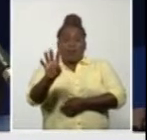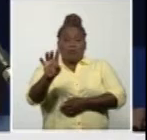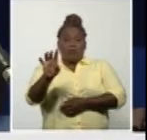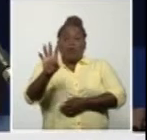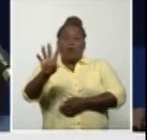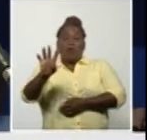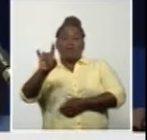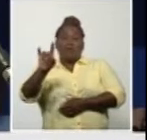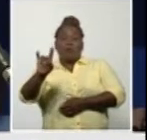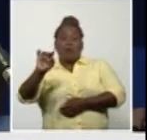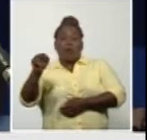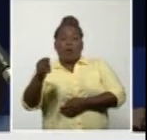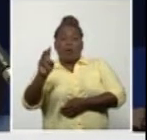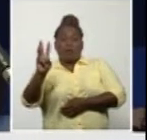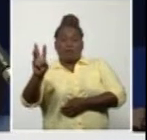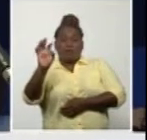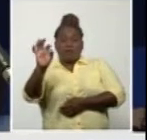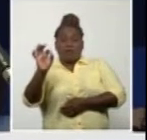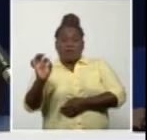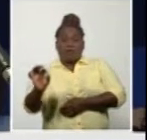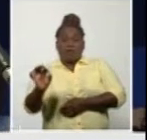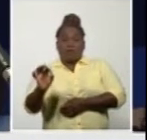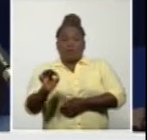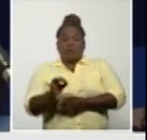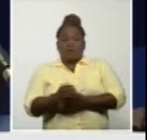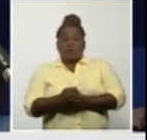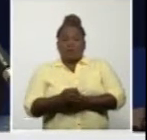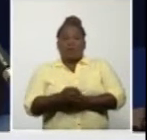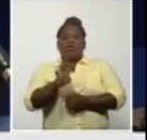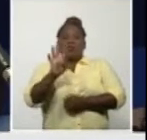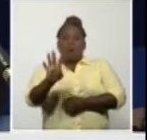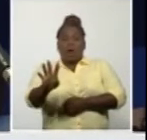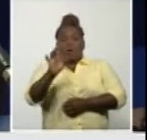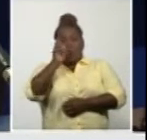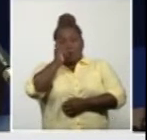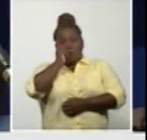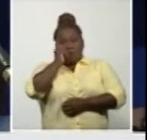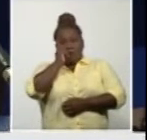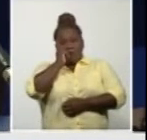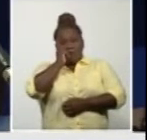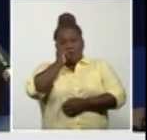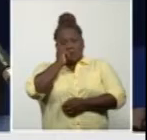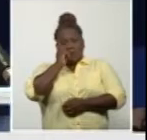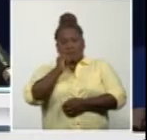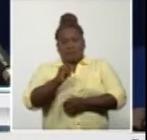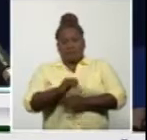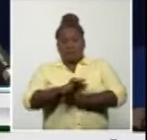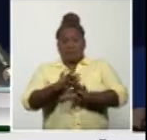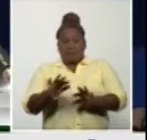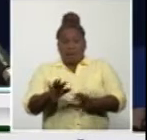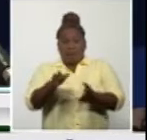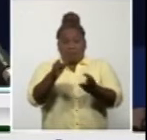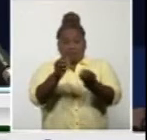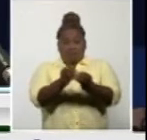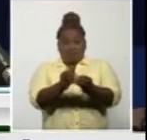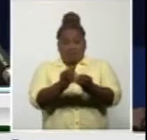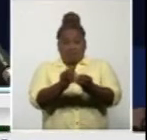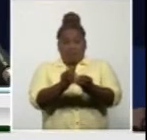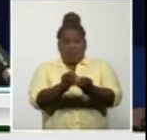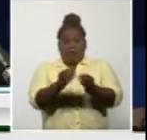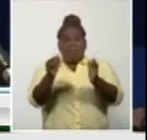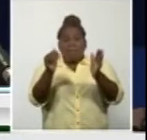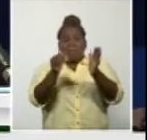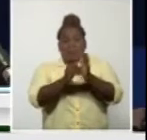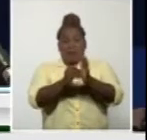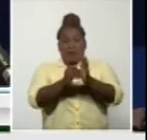yesterday, 7 are female and account for 974, that is 49.3% of the